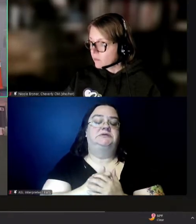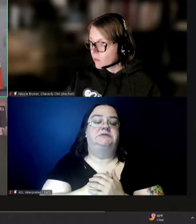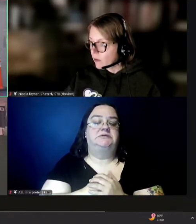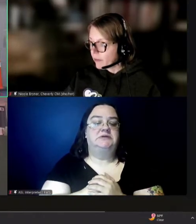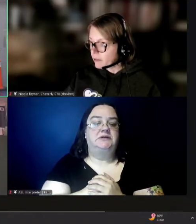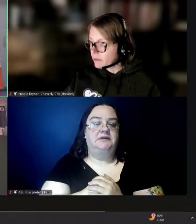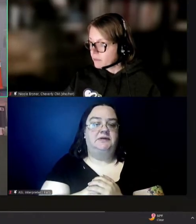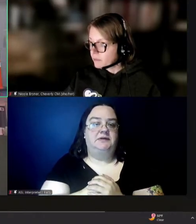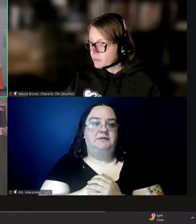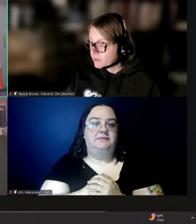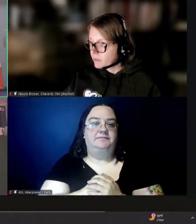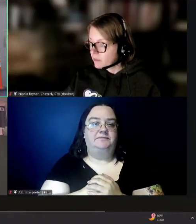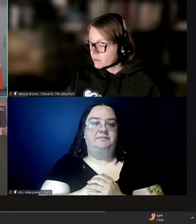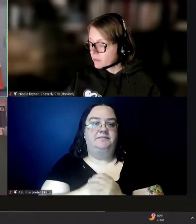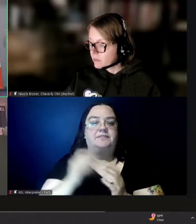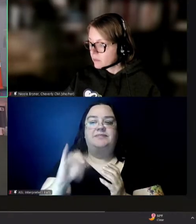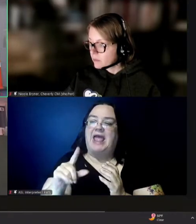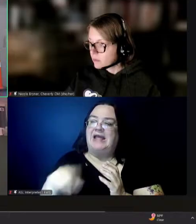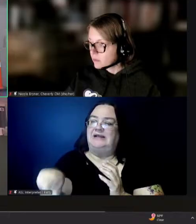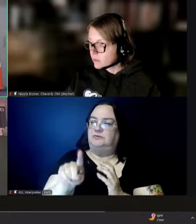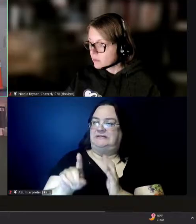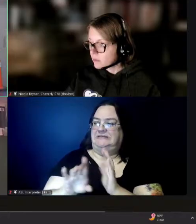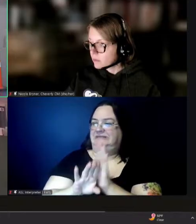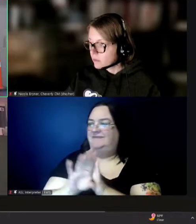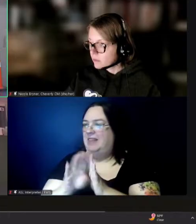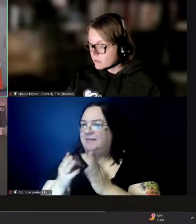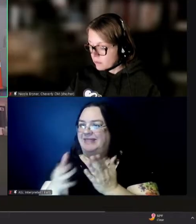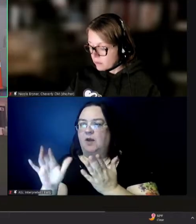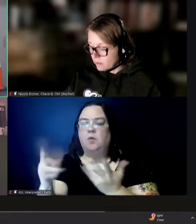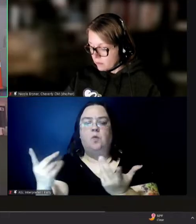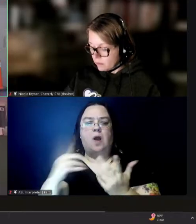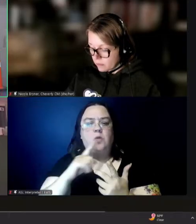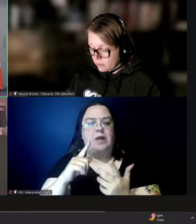our values. And